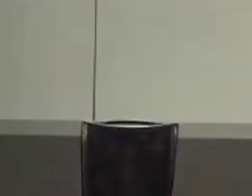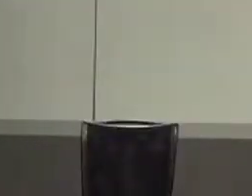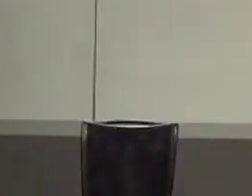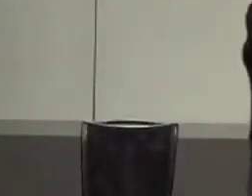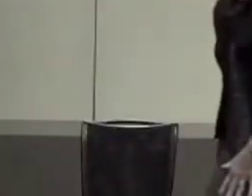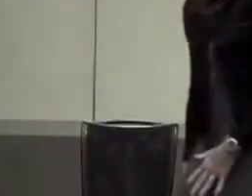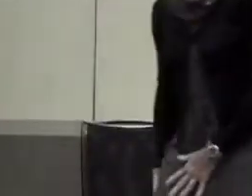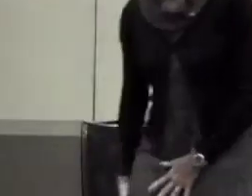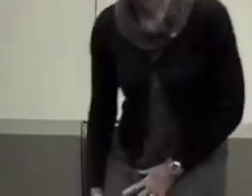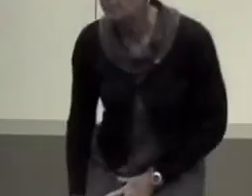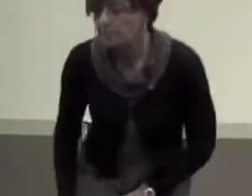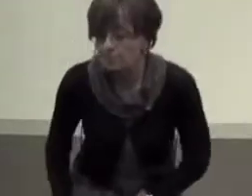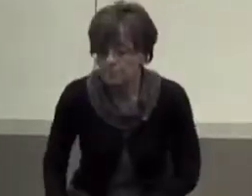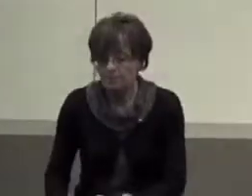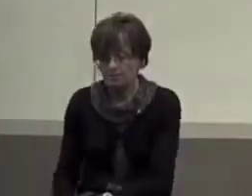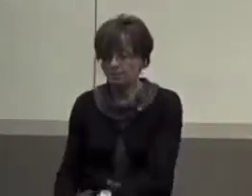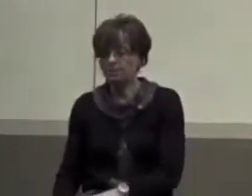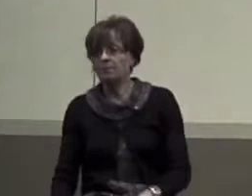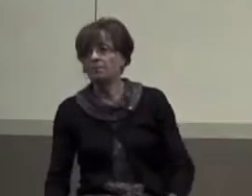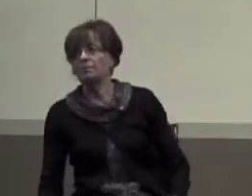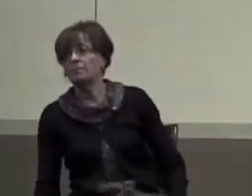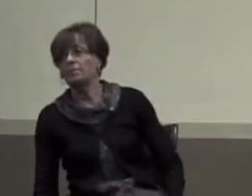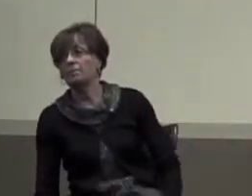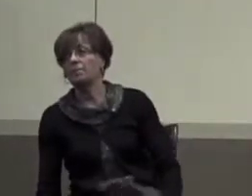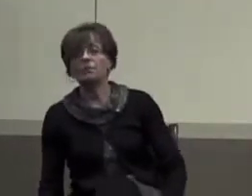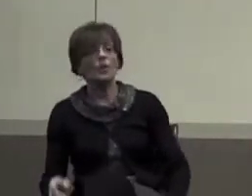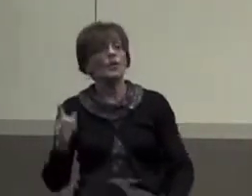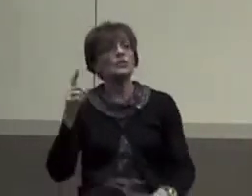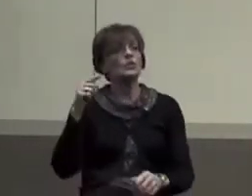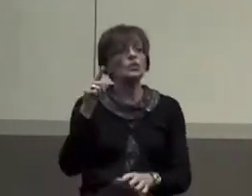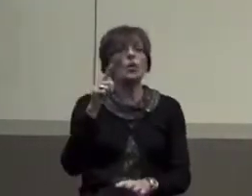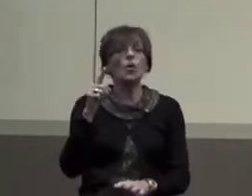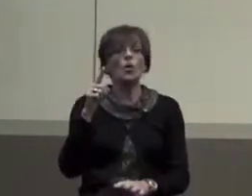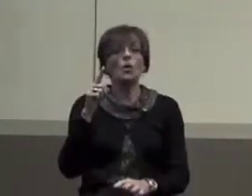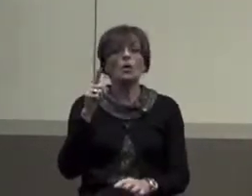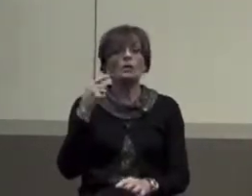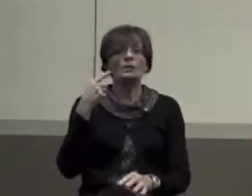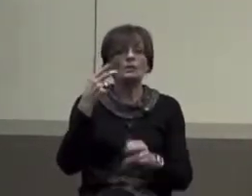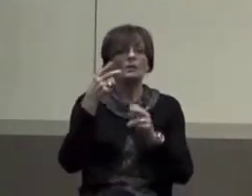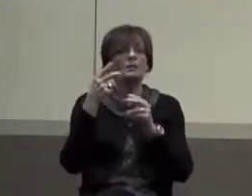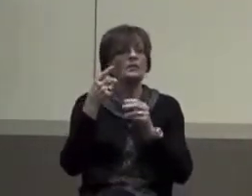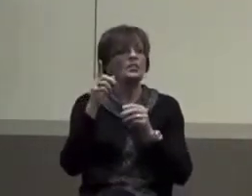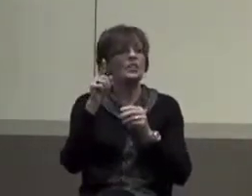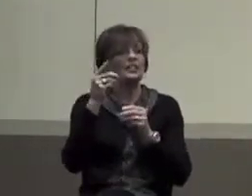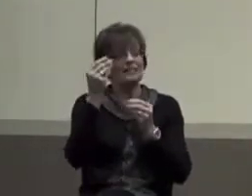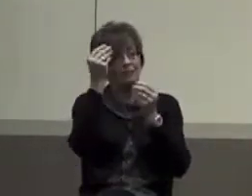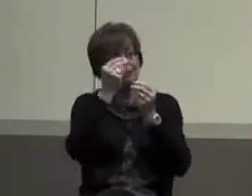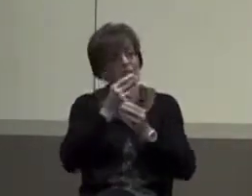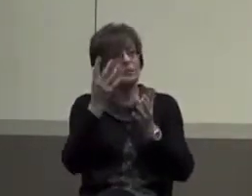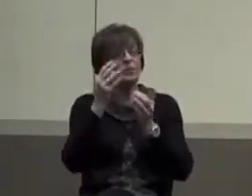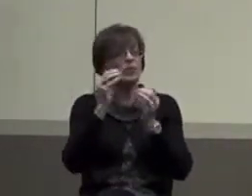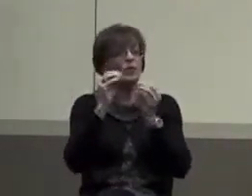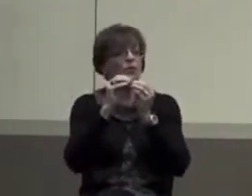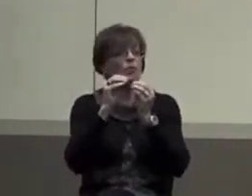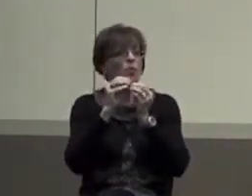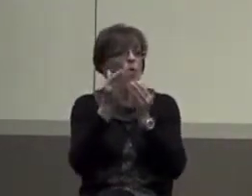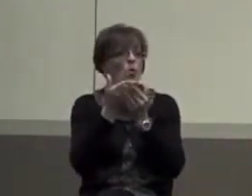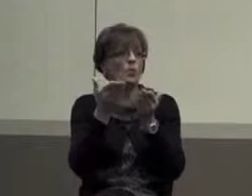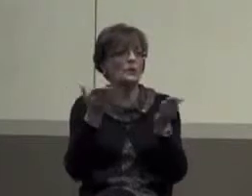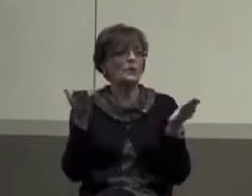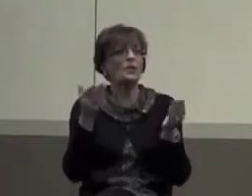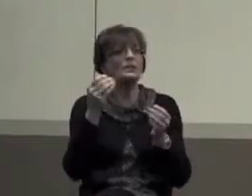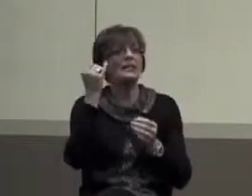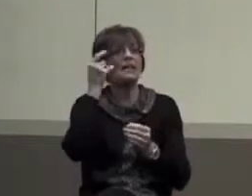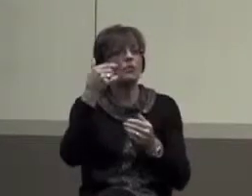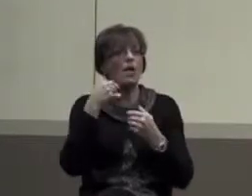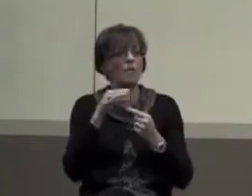So I just bring those people up just so you have a few more resources. If there's a particular approach that you're interested in